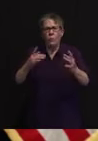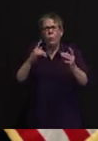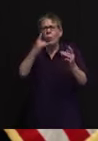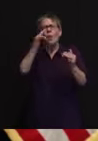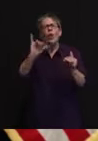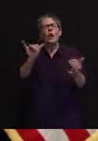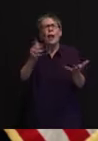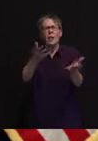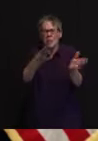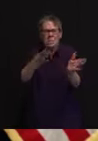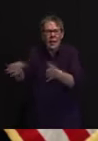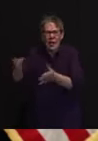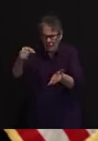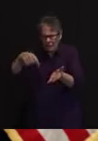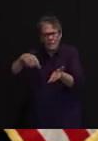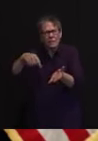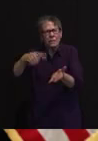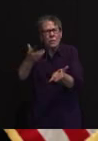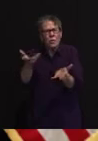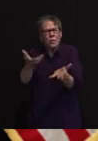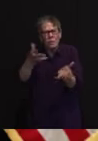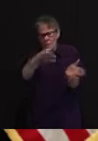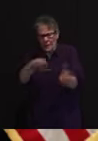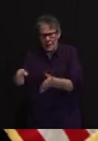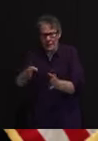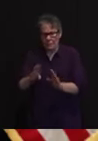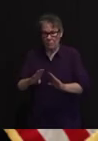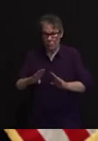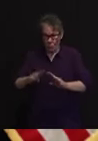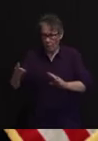ethics guidelines that you have discussed today,